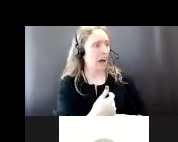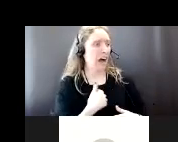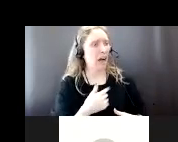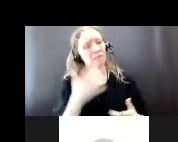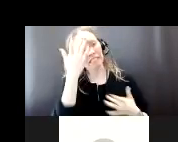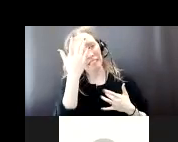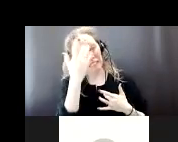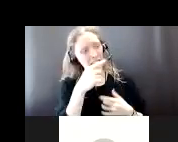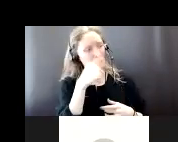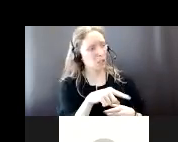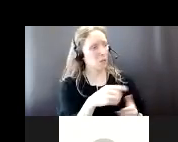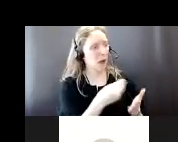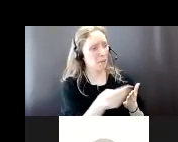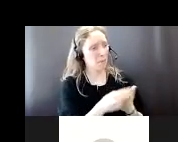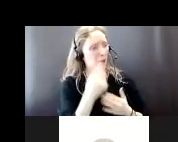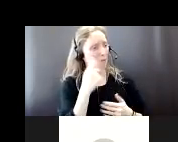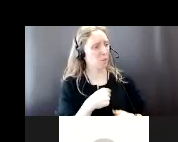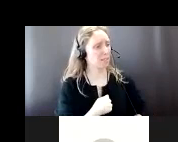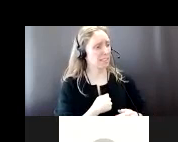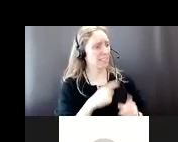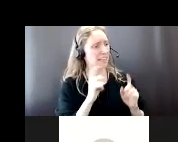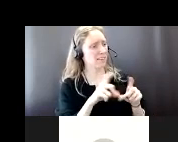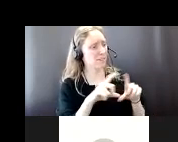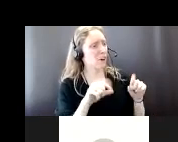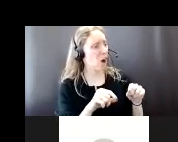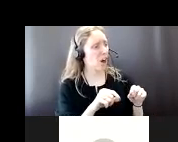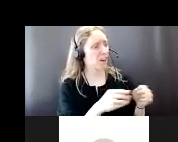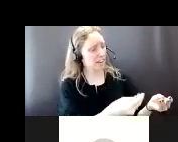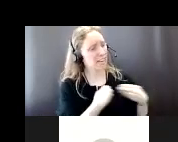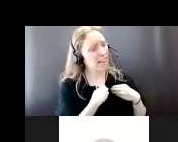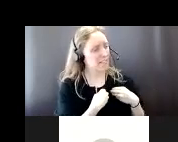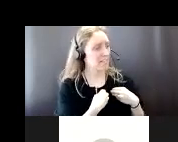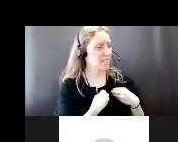back. So that's one example of email compromise.